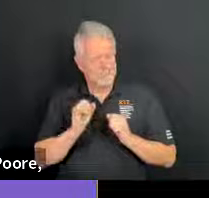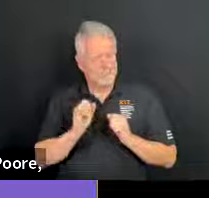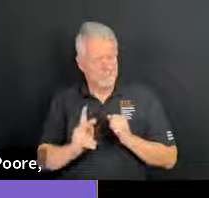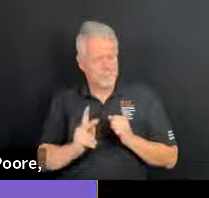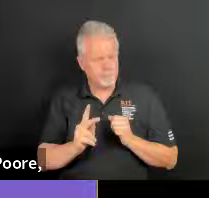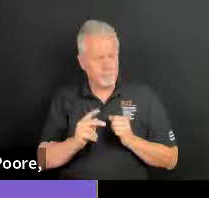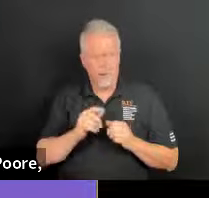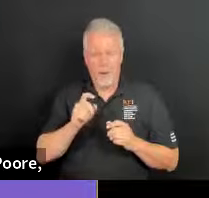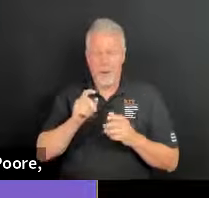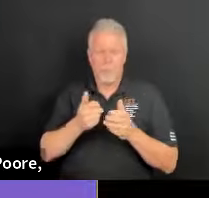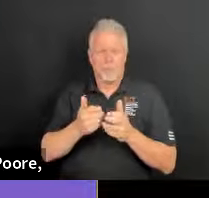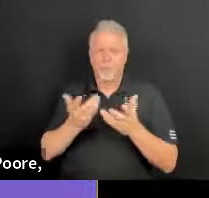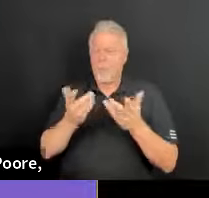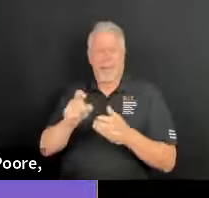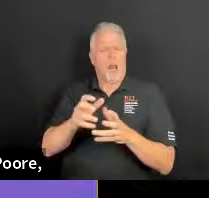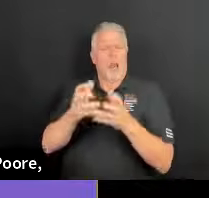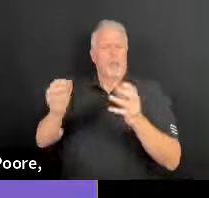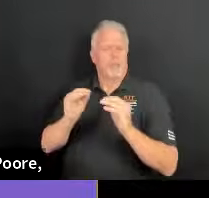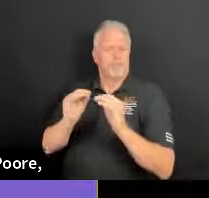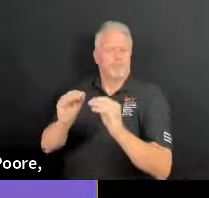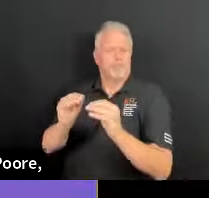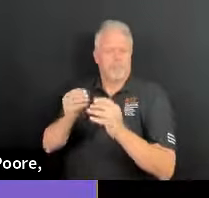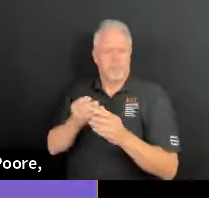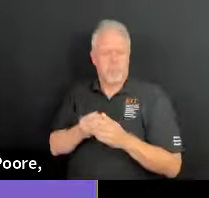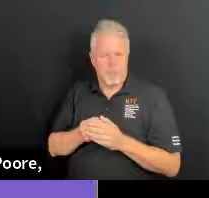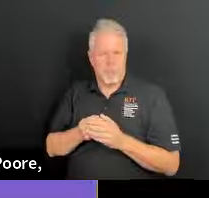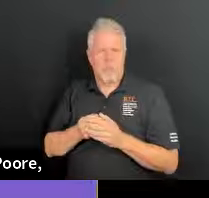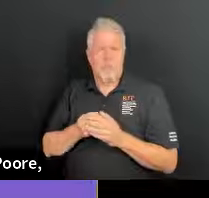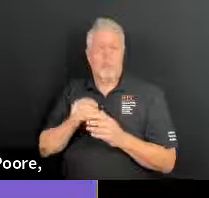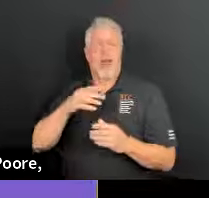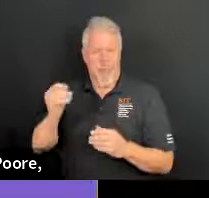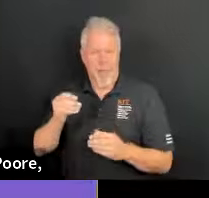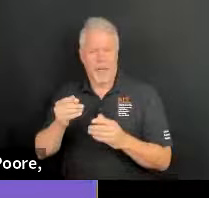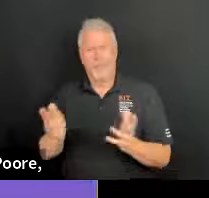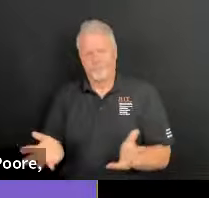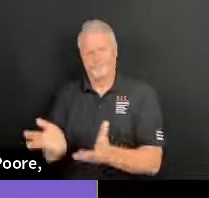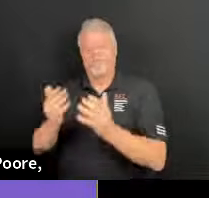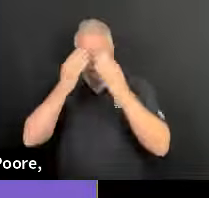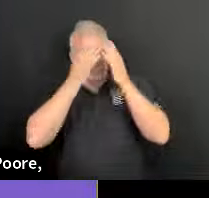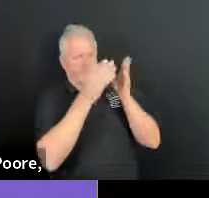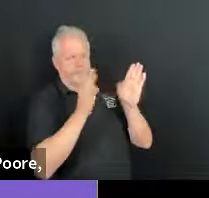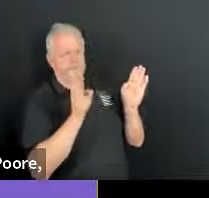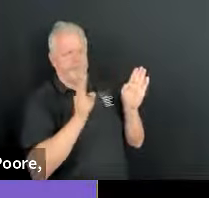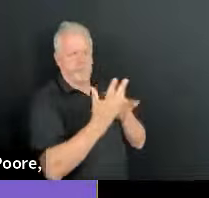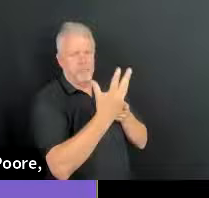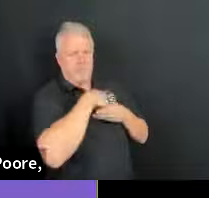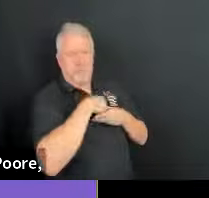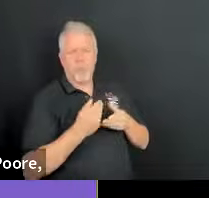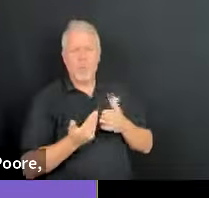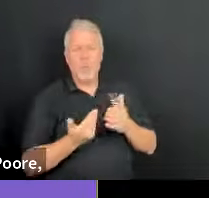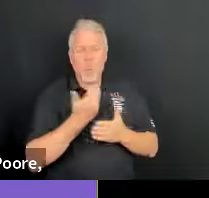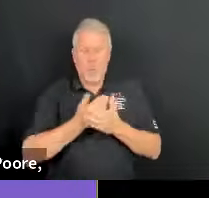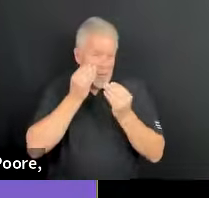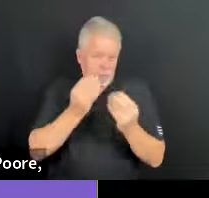control myself, everything's good. This is not a problem for me. It takes a lot of education and encouragement